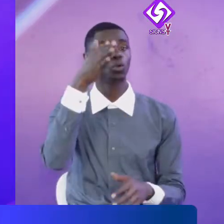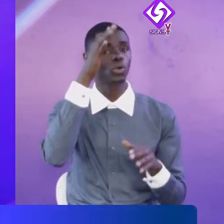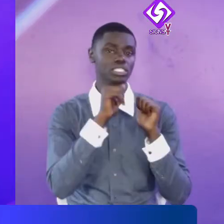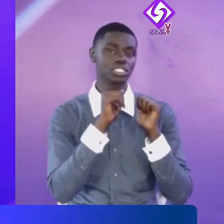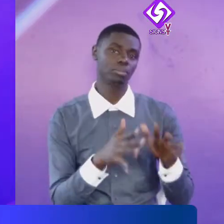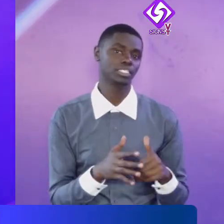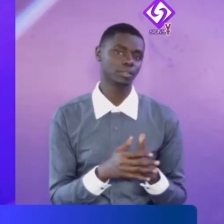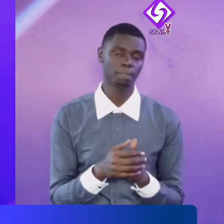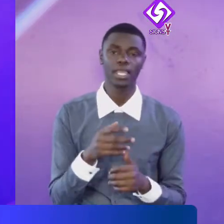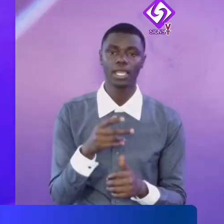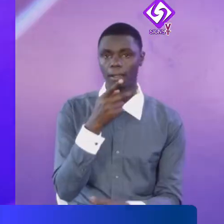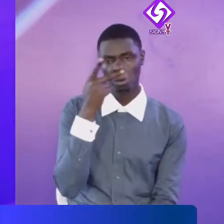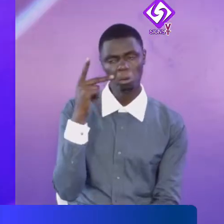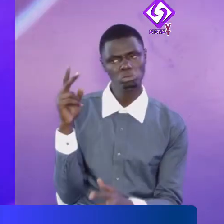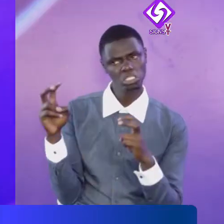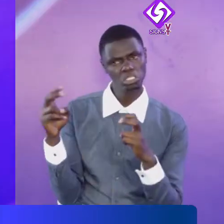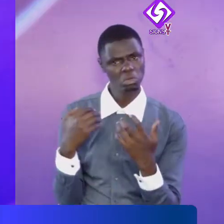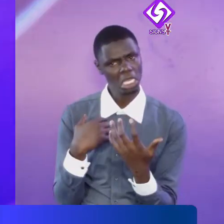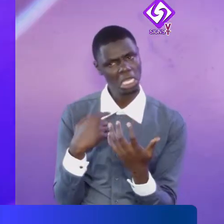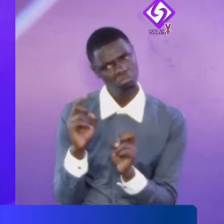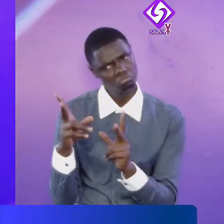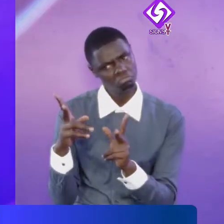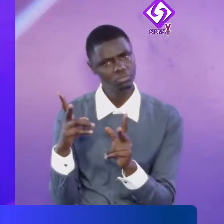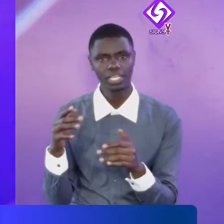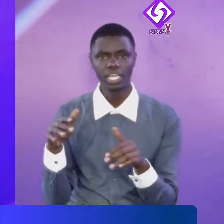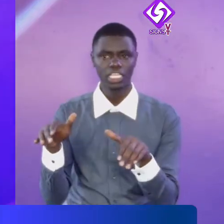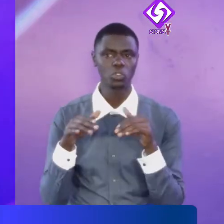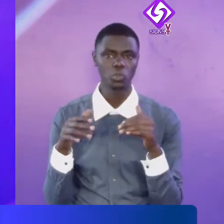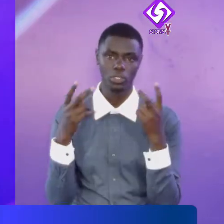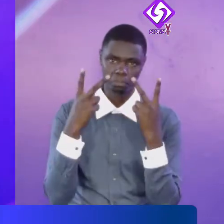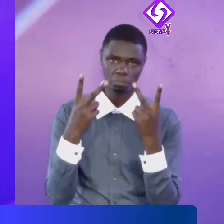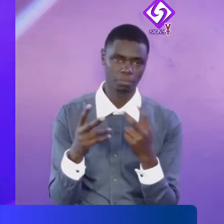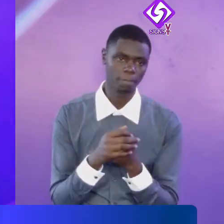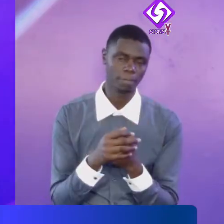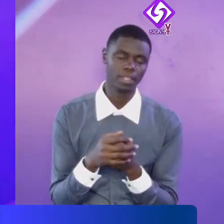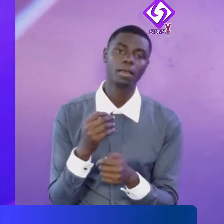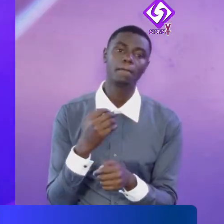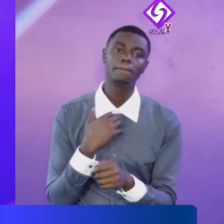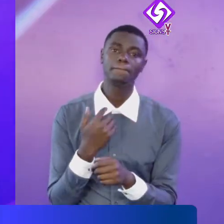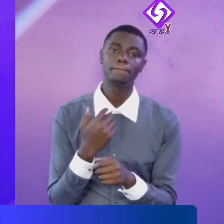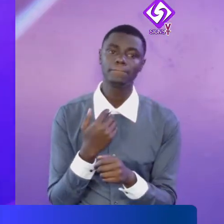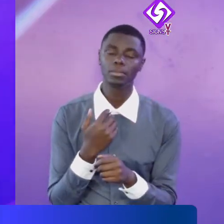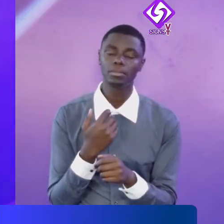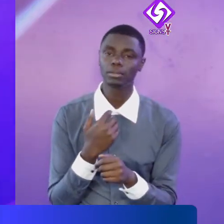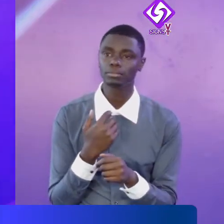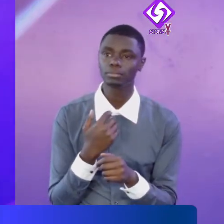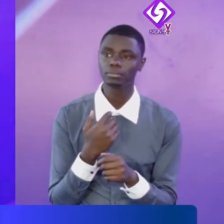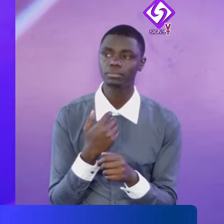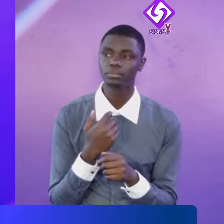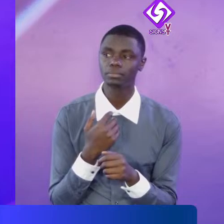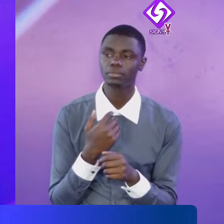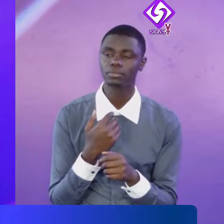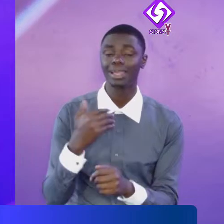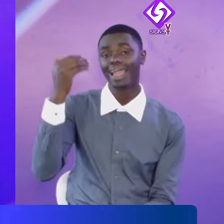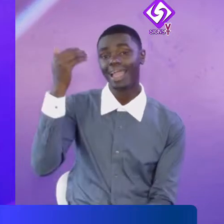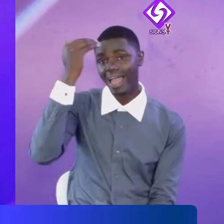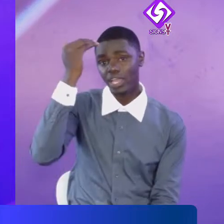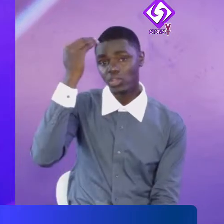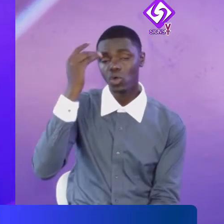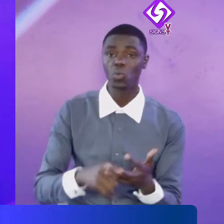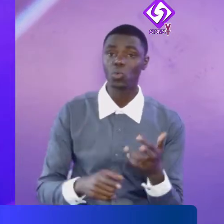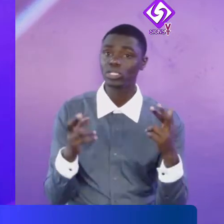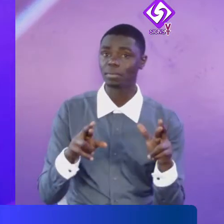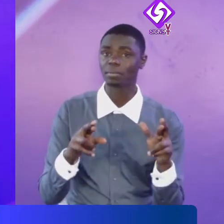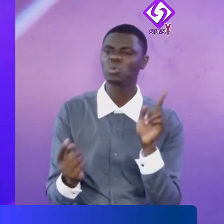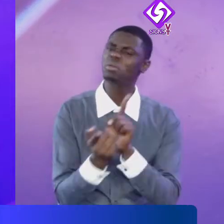Kalonzo has an issue with him, Kalonzo should wait. But let me tell you what, I'm in the United Opposition. I know what's going on. We